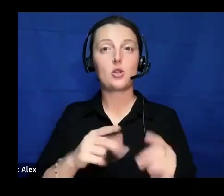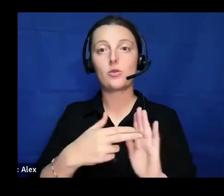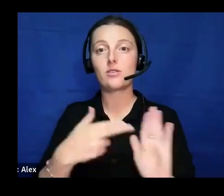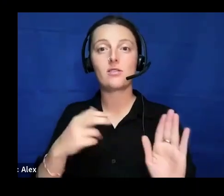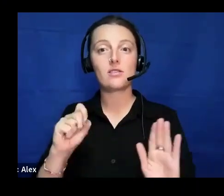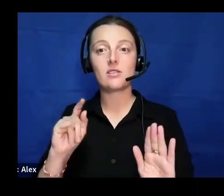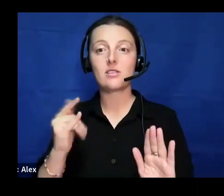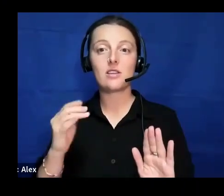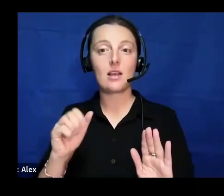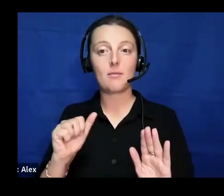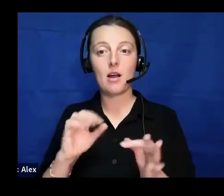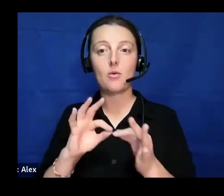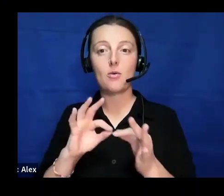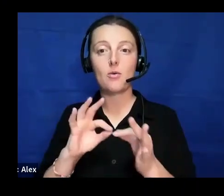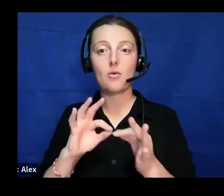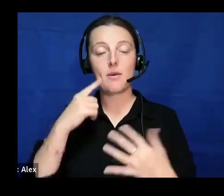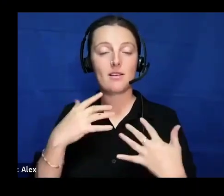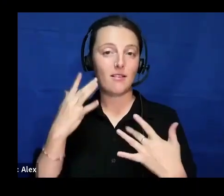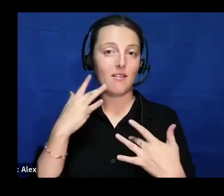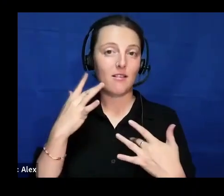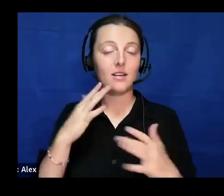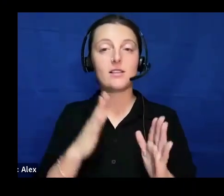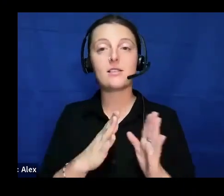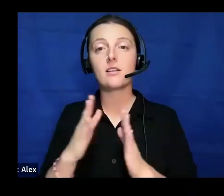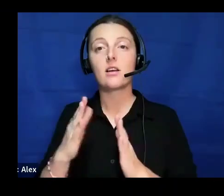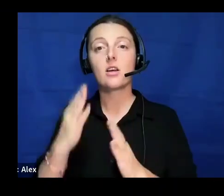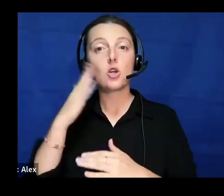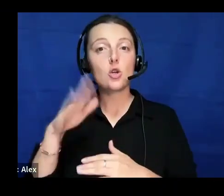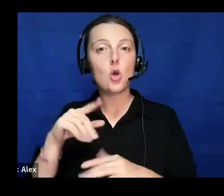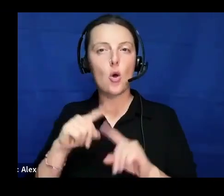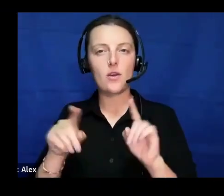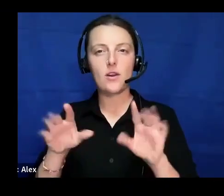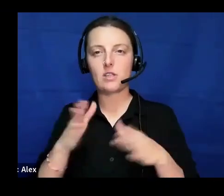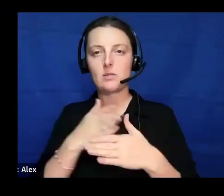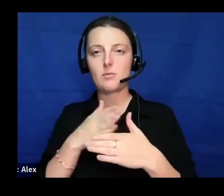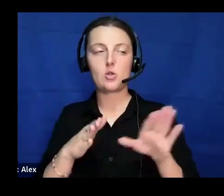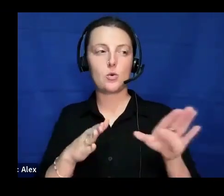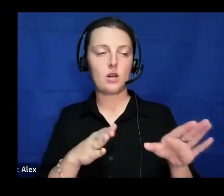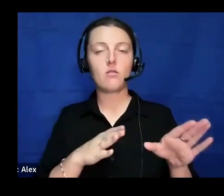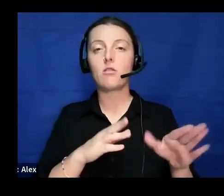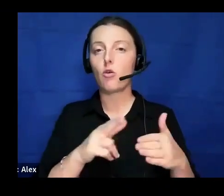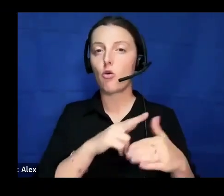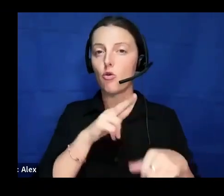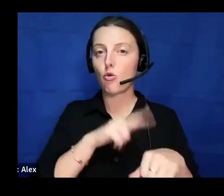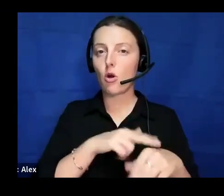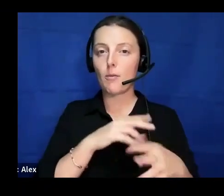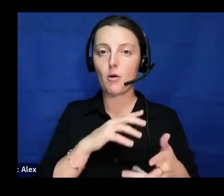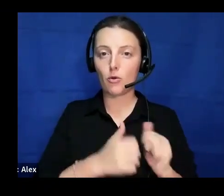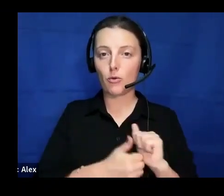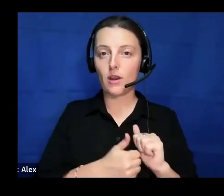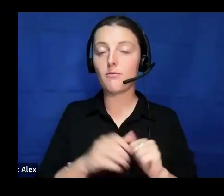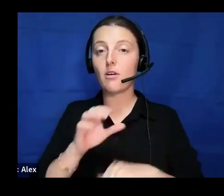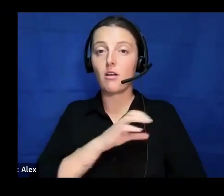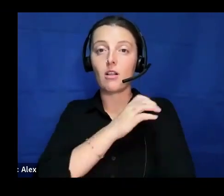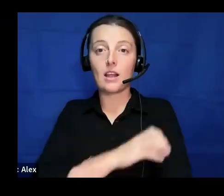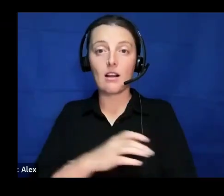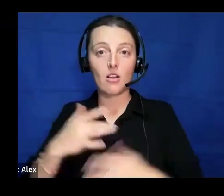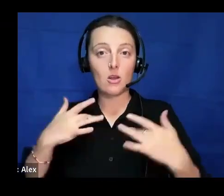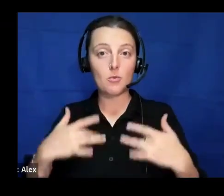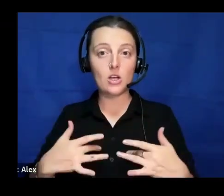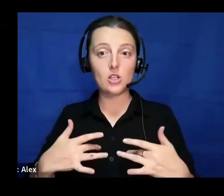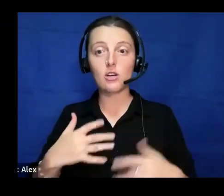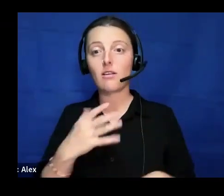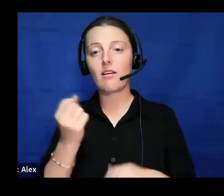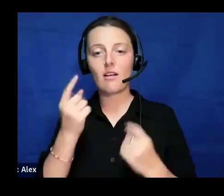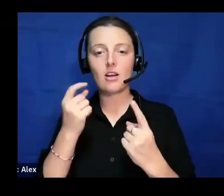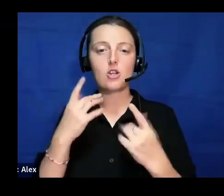illness, knowing the difference between normal grief, clinical depression, understanding that depression is not a normal part of